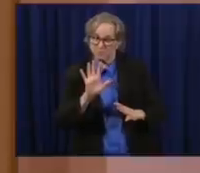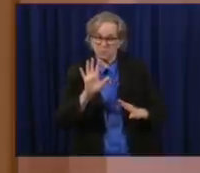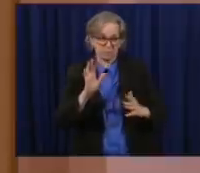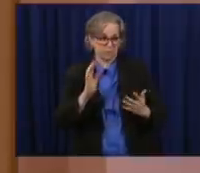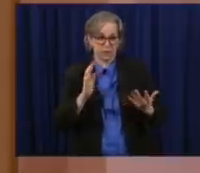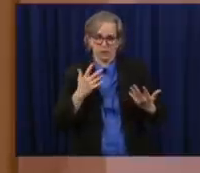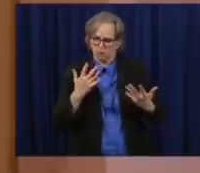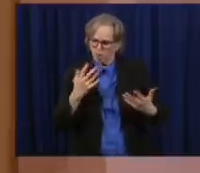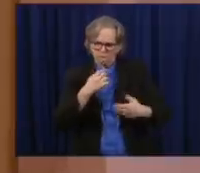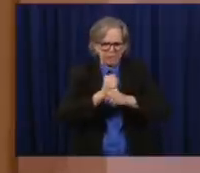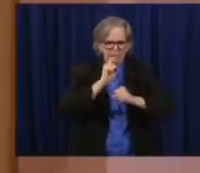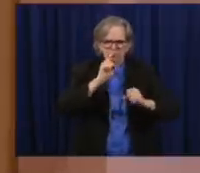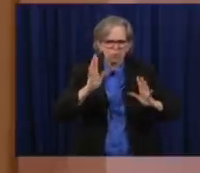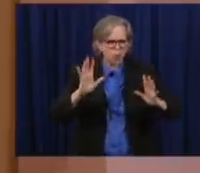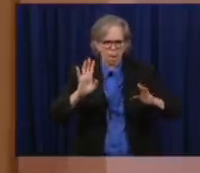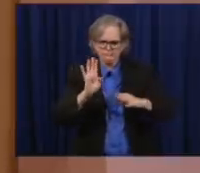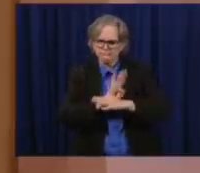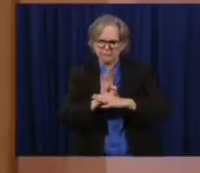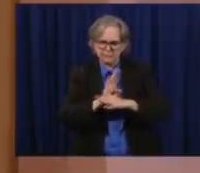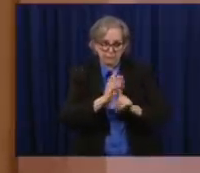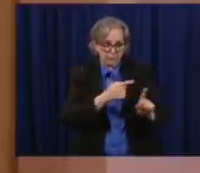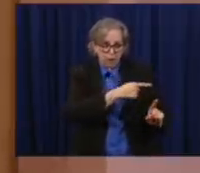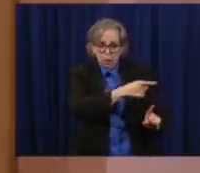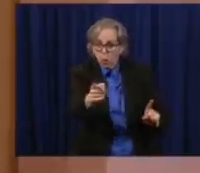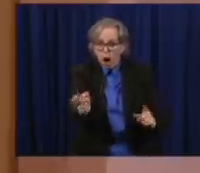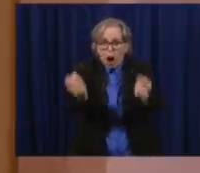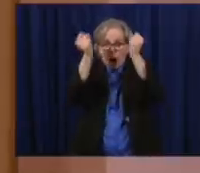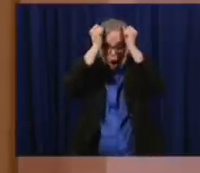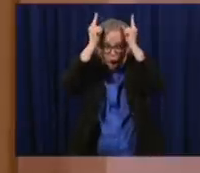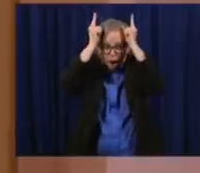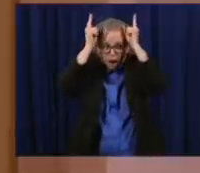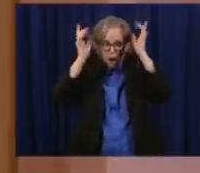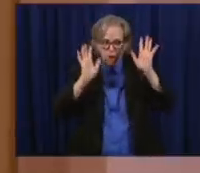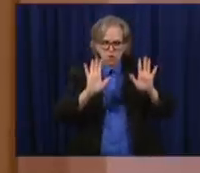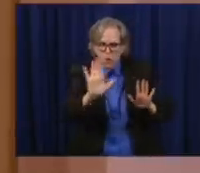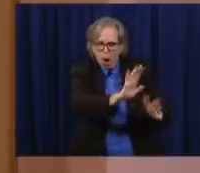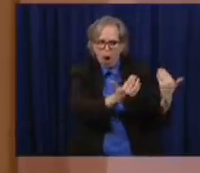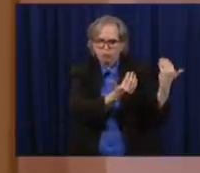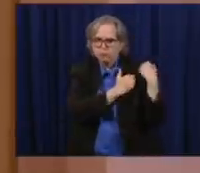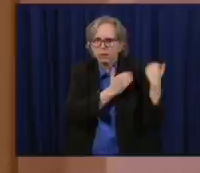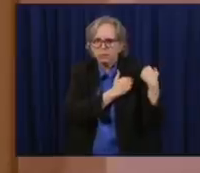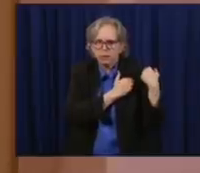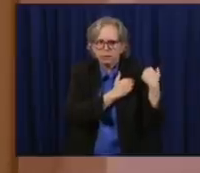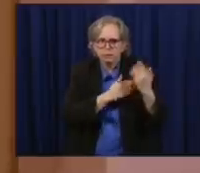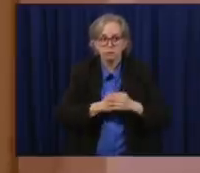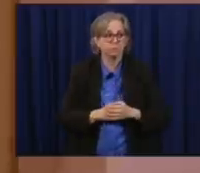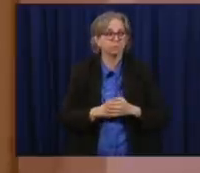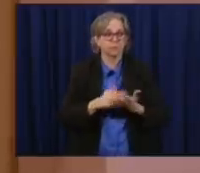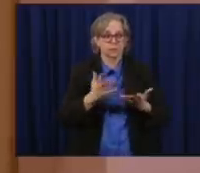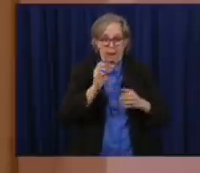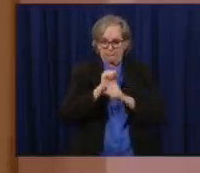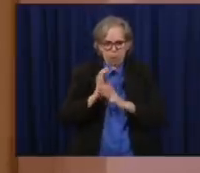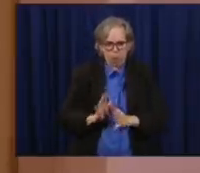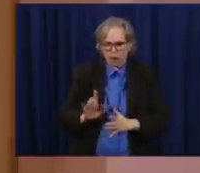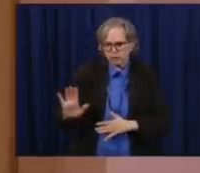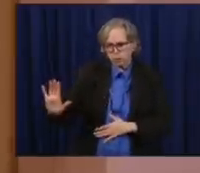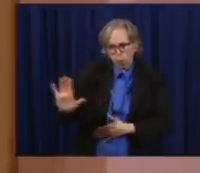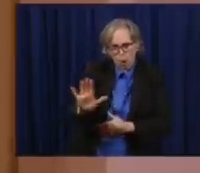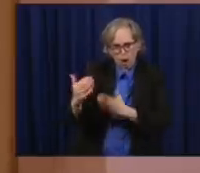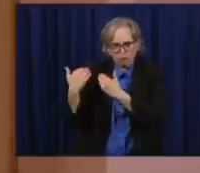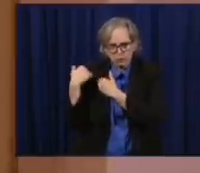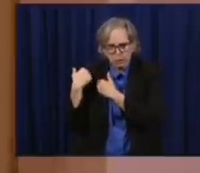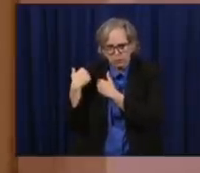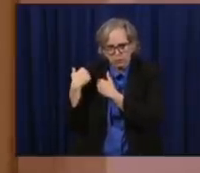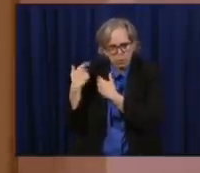what their role is, it's clear to employees what both their business, the business owner, and they are expected to